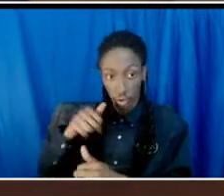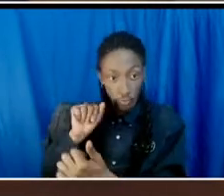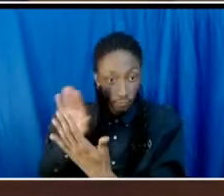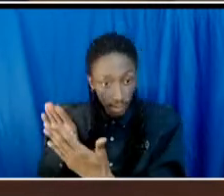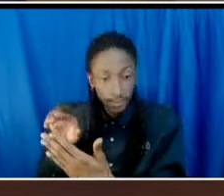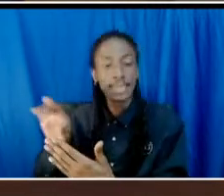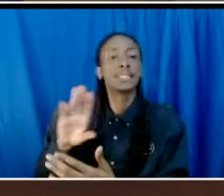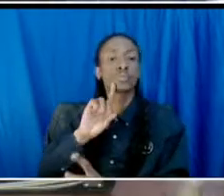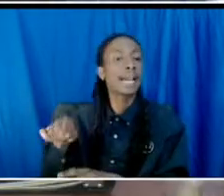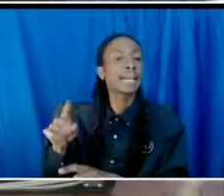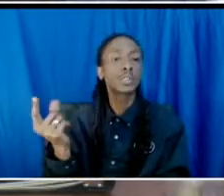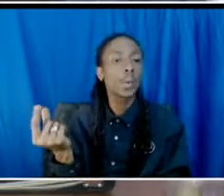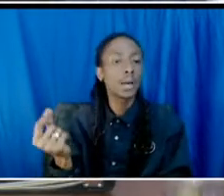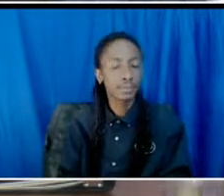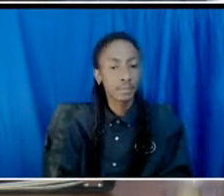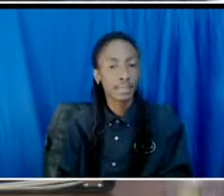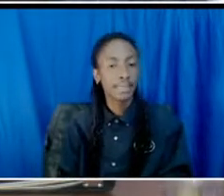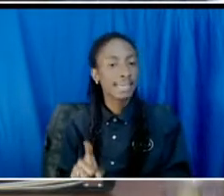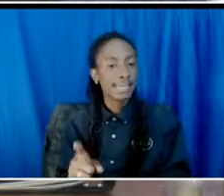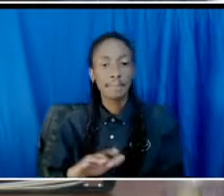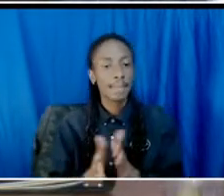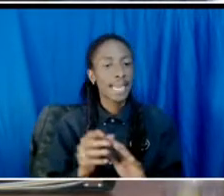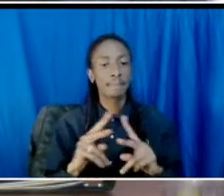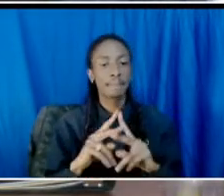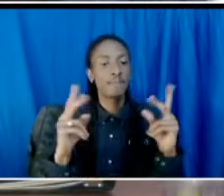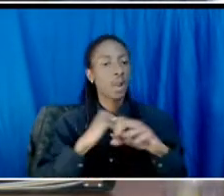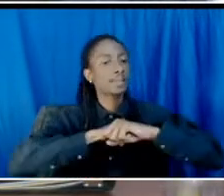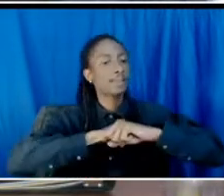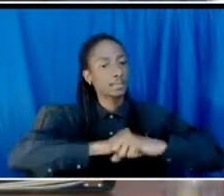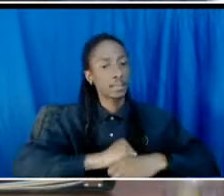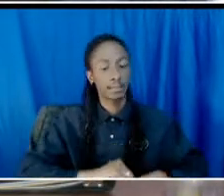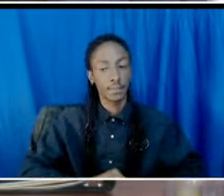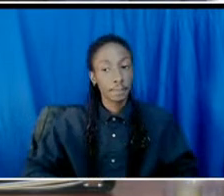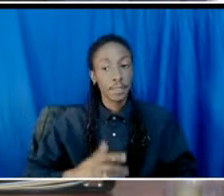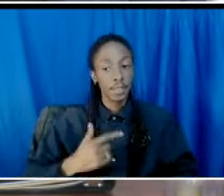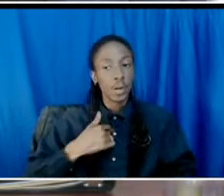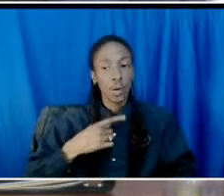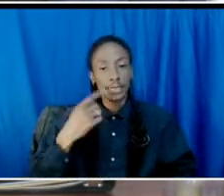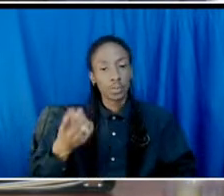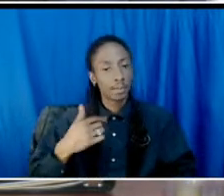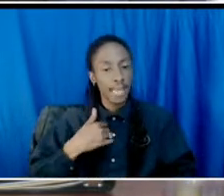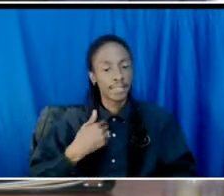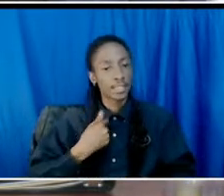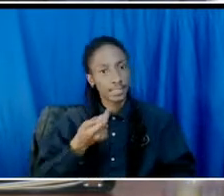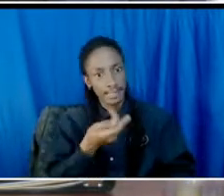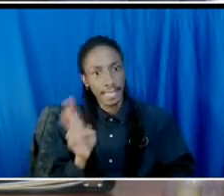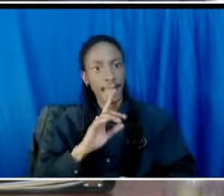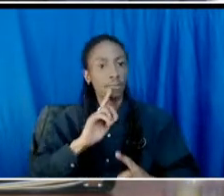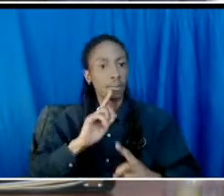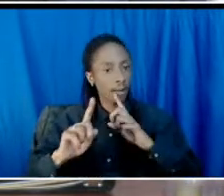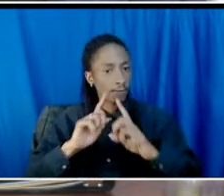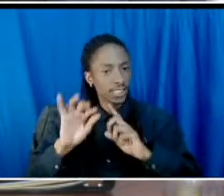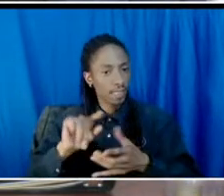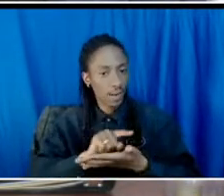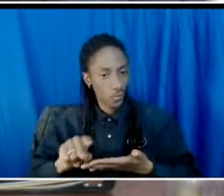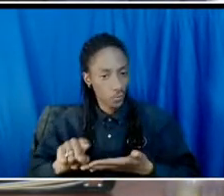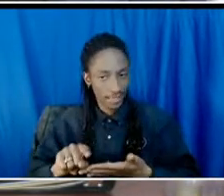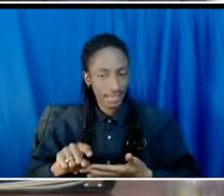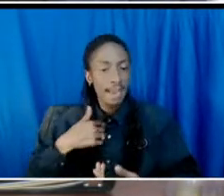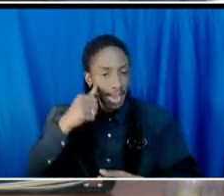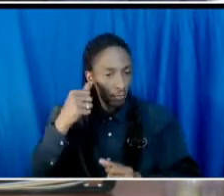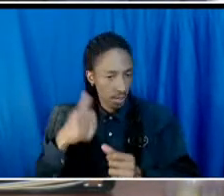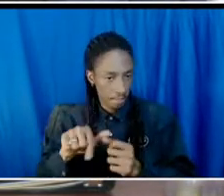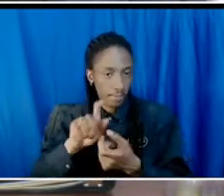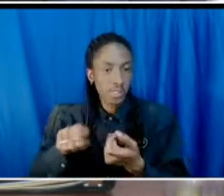reaction? He got very defensive. You know, as I said, there were a series of conversations through that week. I certainly remember very specifically